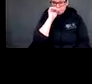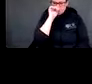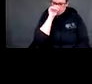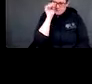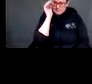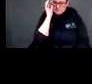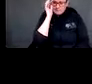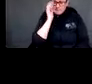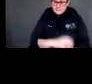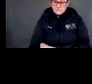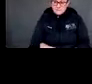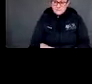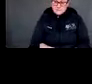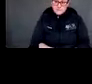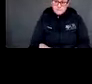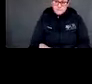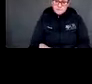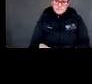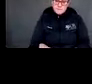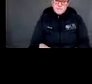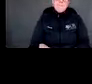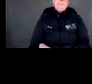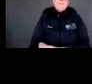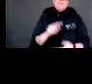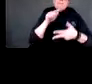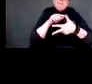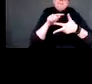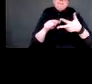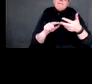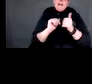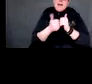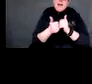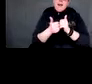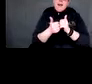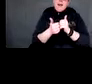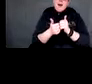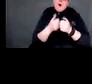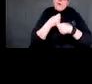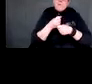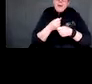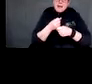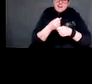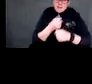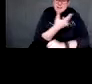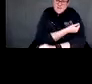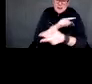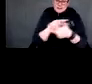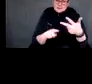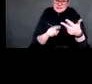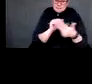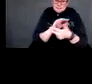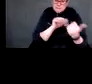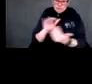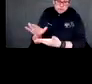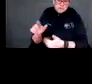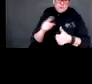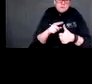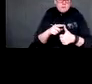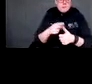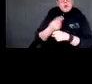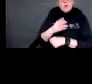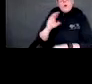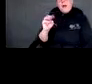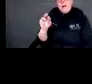and targets the right thing. And so the 3 ways the vaccine are being made is, the first is using what we call